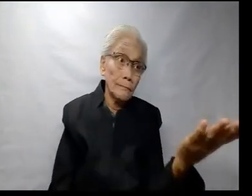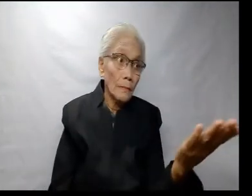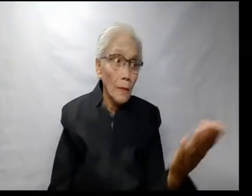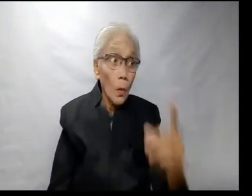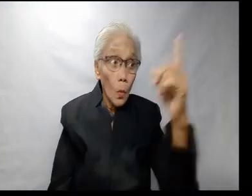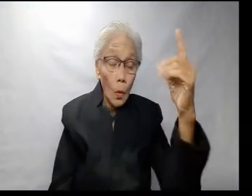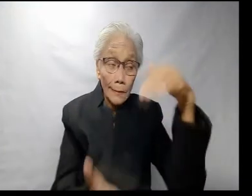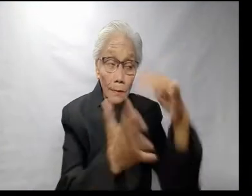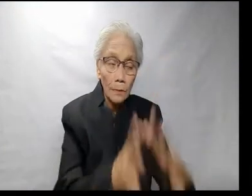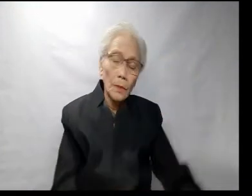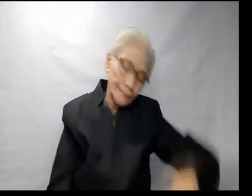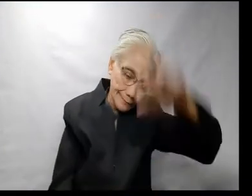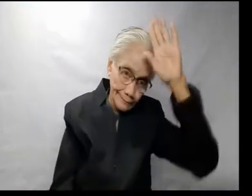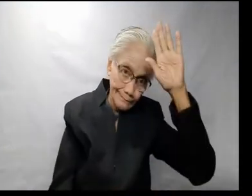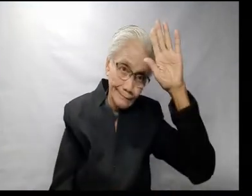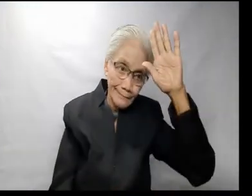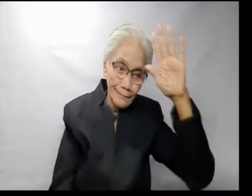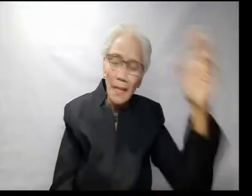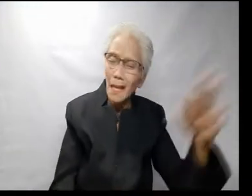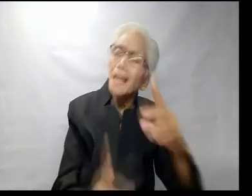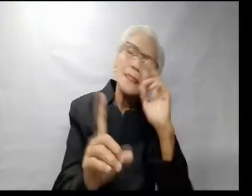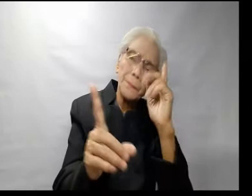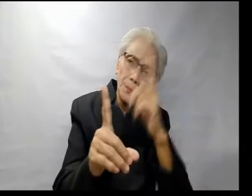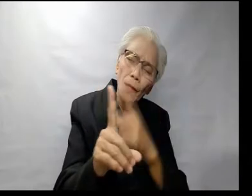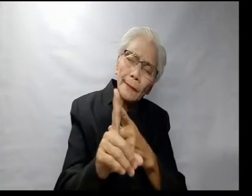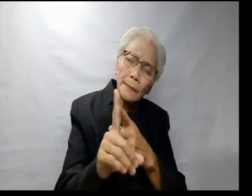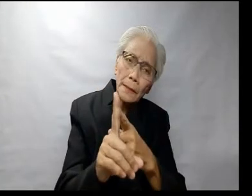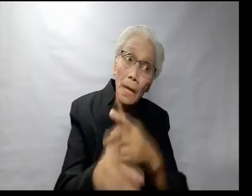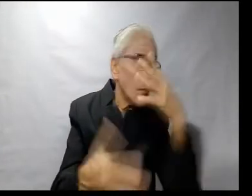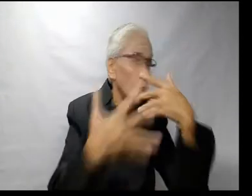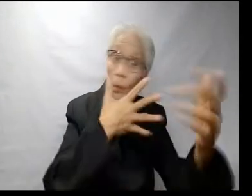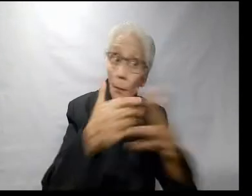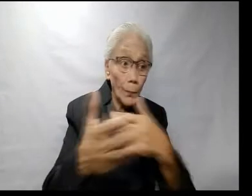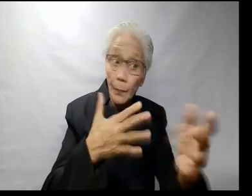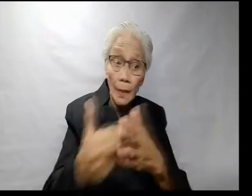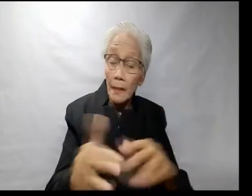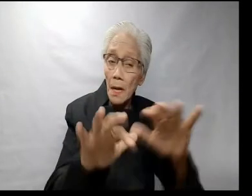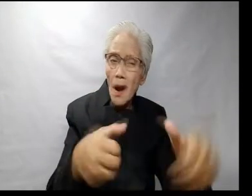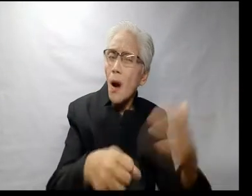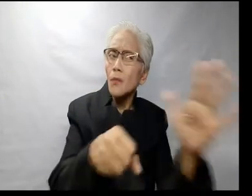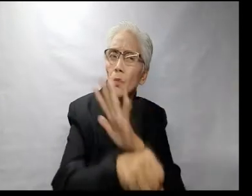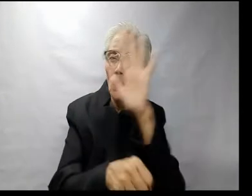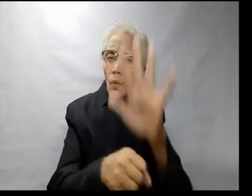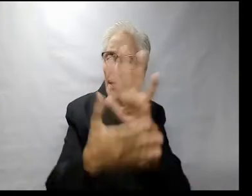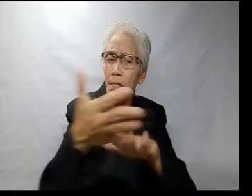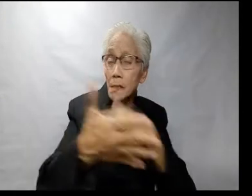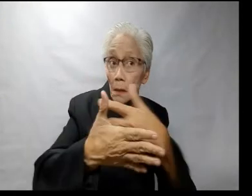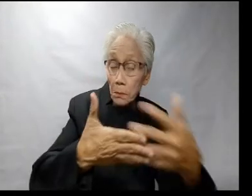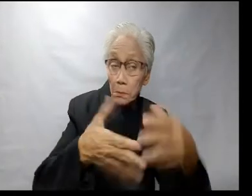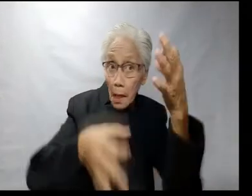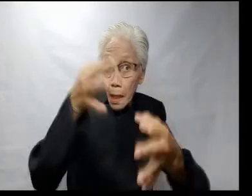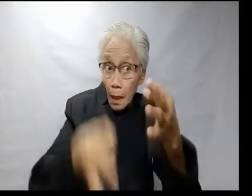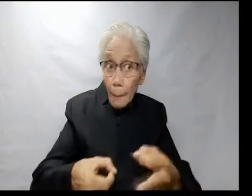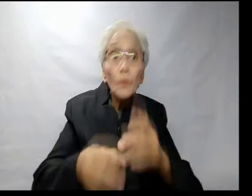illustration? One student raised his hand and said, "The point is, no matter how full your schedule